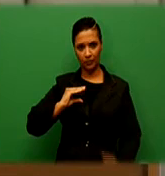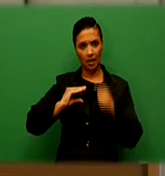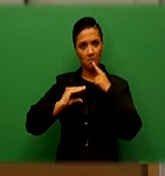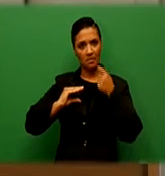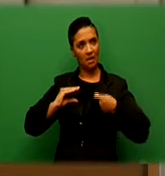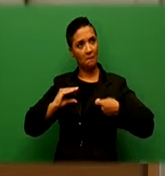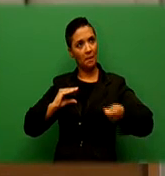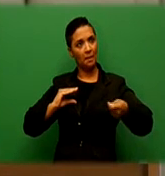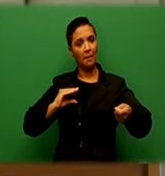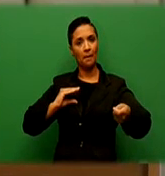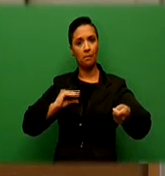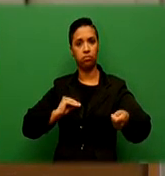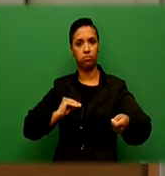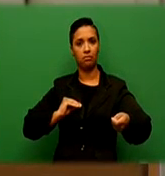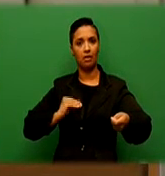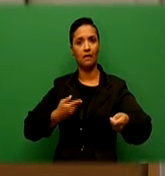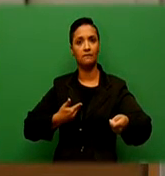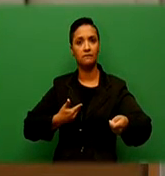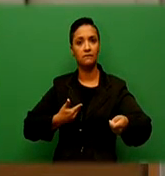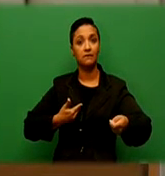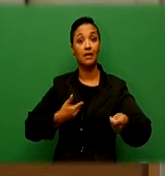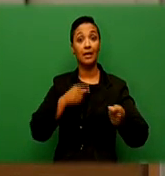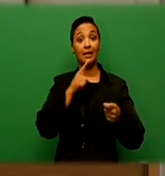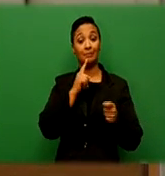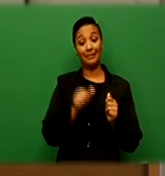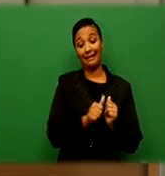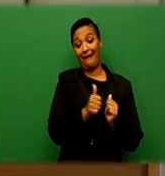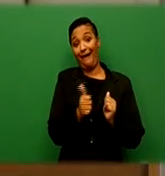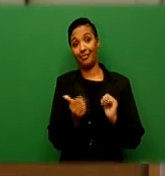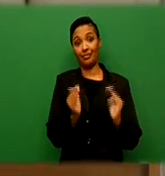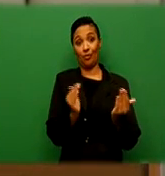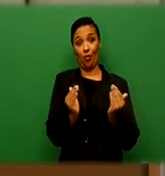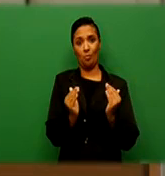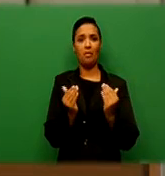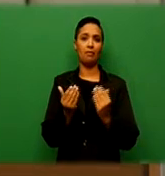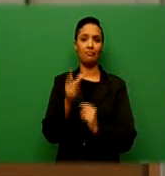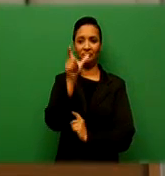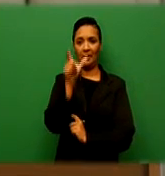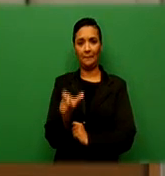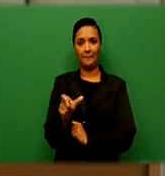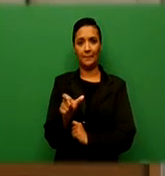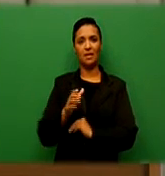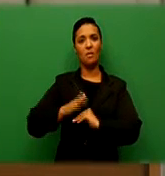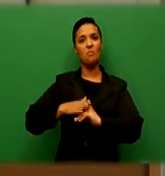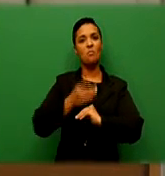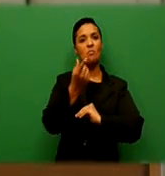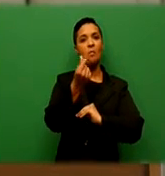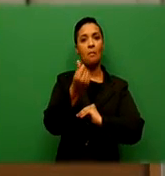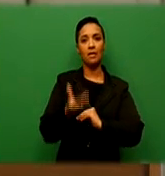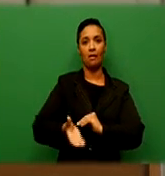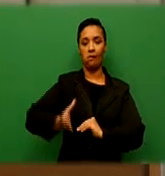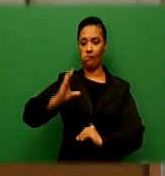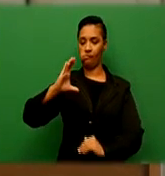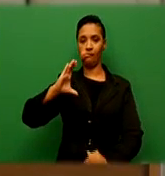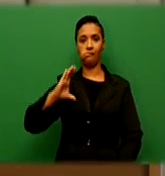declining. Those in the middle to upper income, or those in the upper income brackets, they can